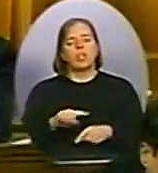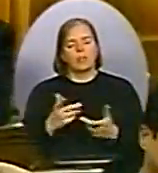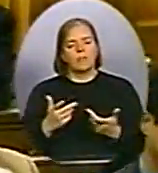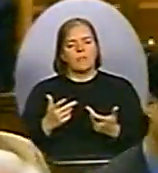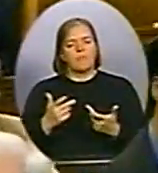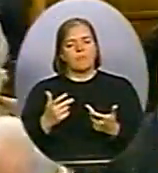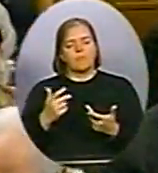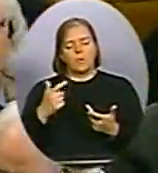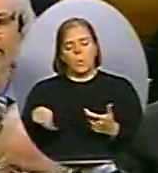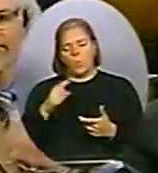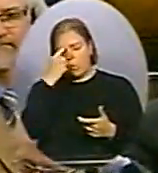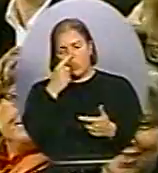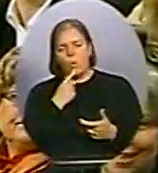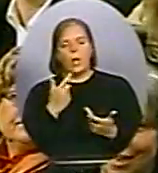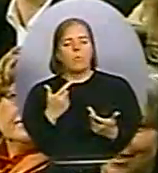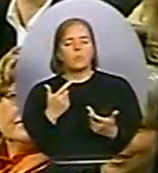Honourable Government House Leader.